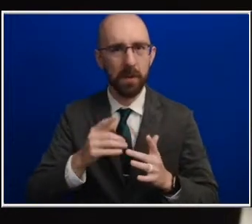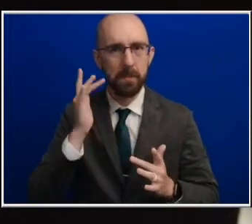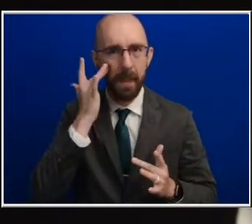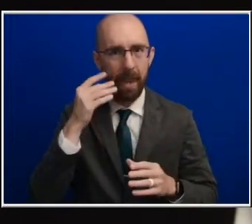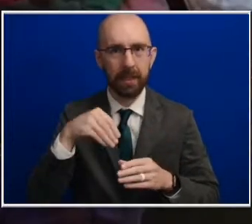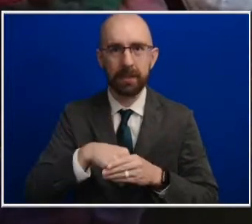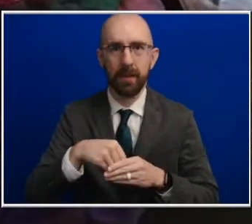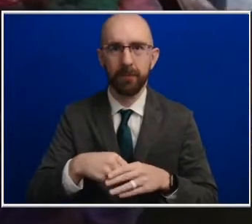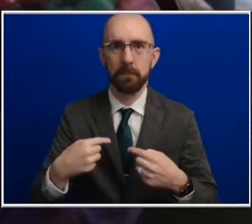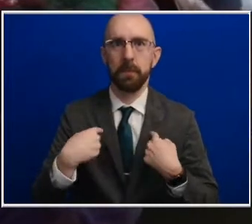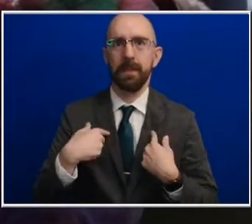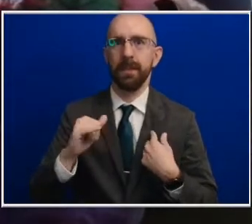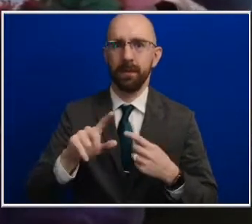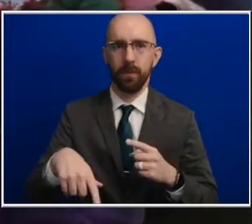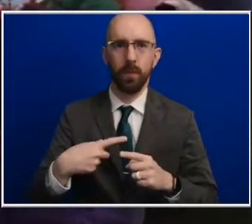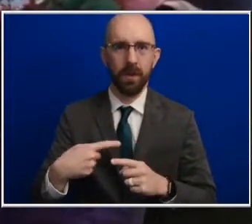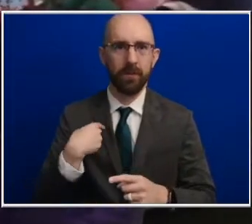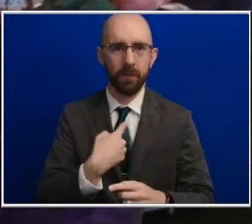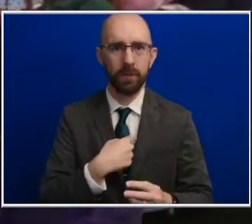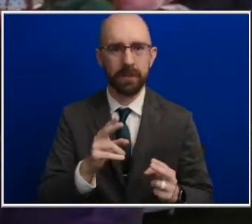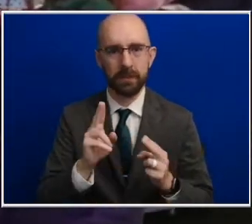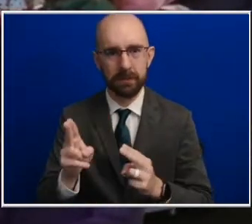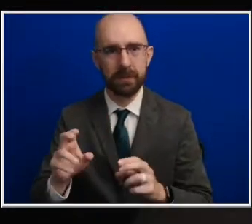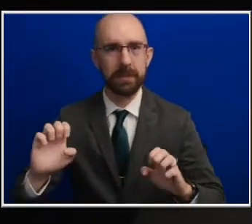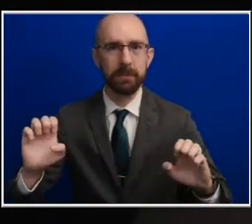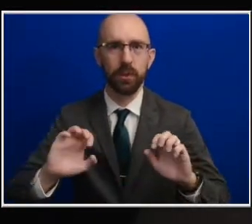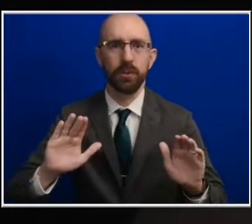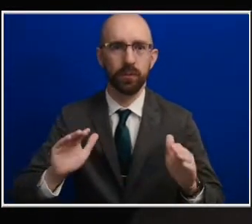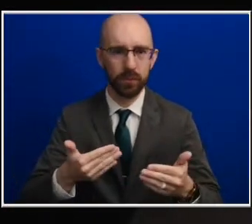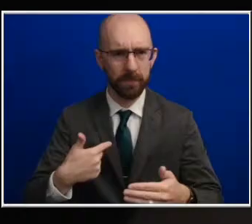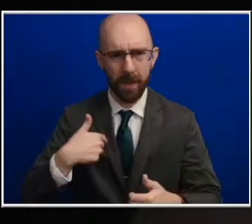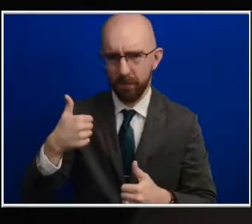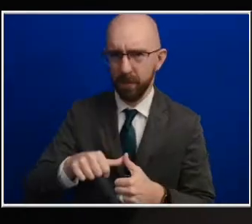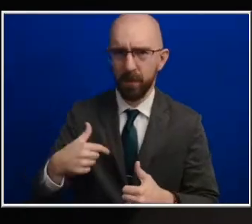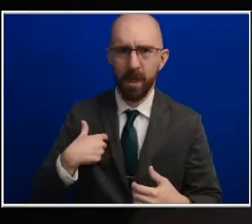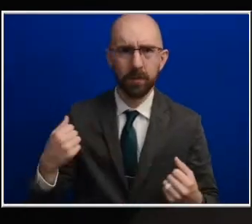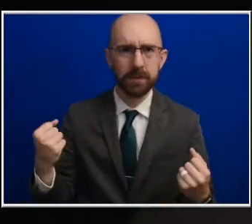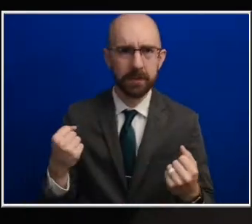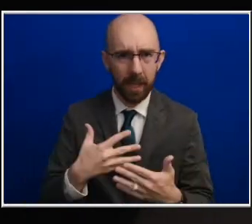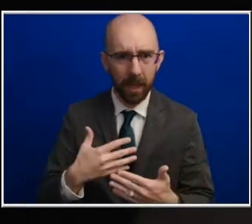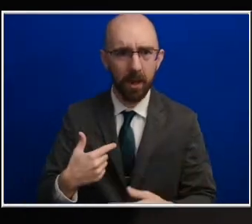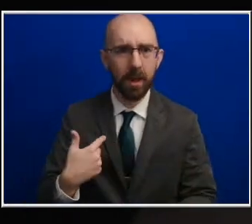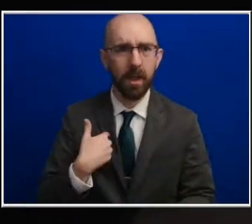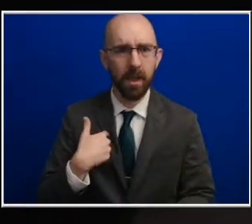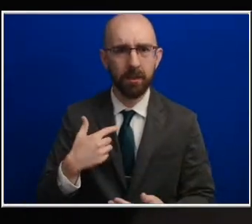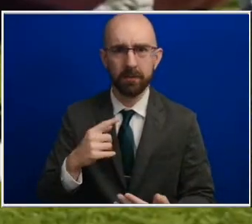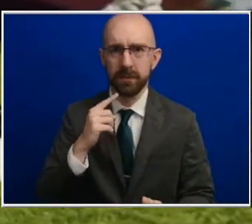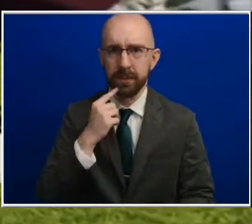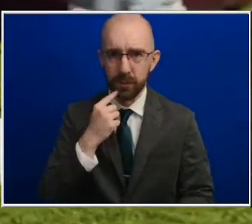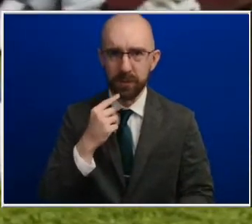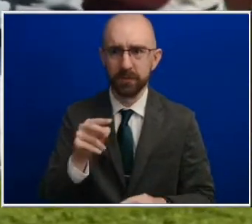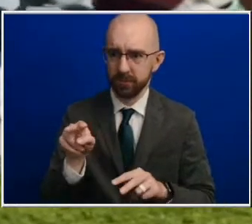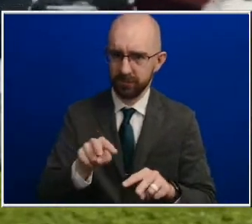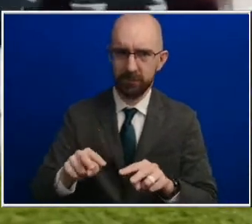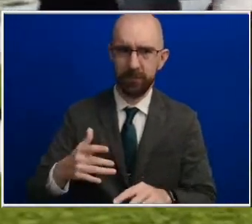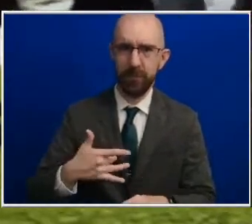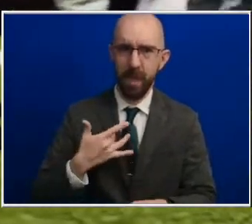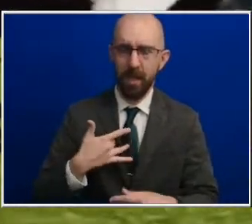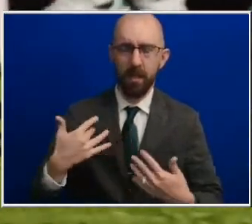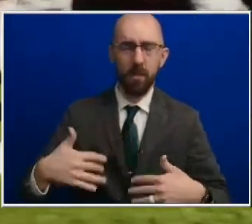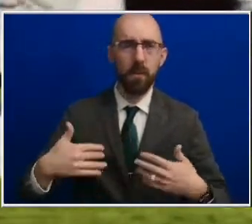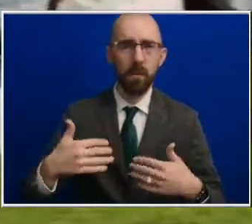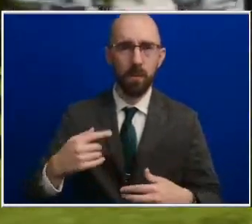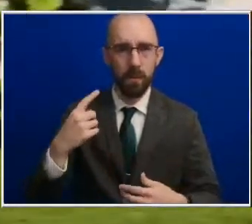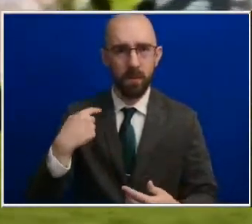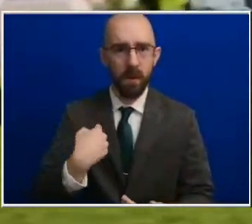and that's when we rushed to the emergency room. I remember how scared I was and how serious it felt, and luckily for us, the doctors were able